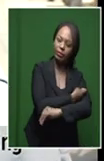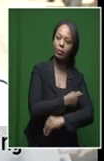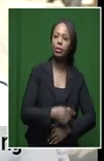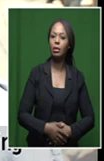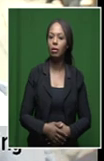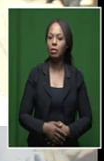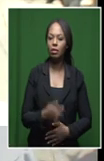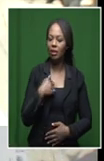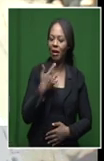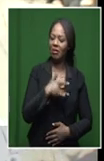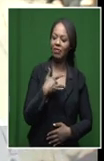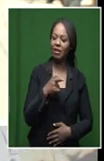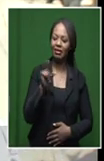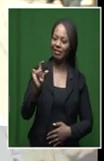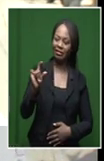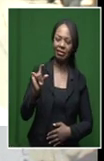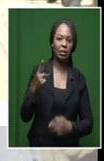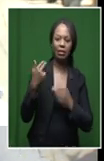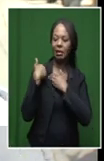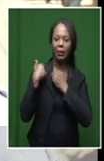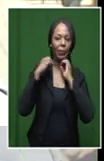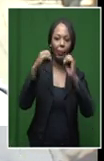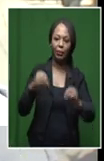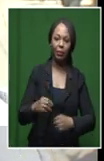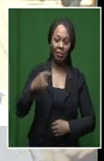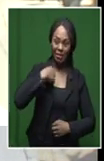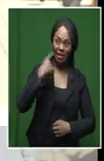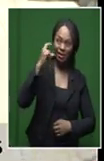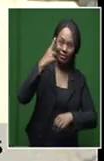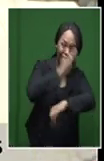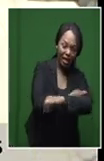nto le ayikho safe. And mina ngibona ukuthi ngisazovaccinate.